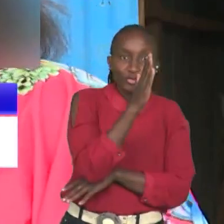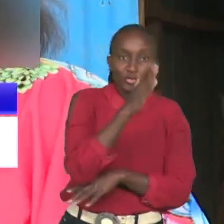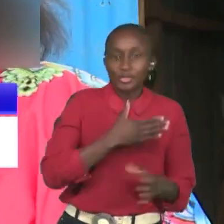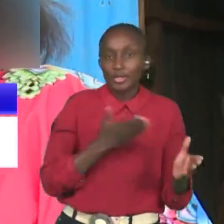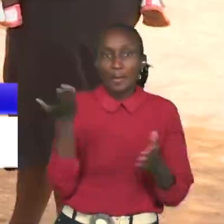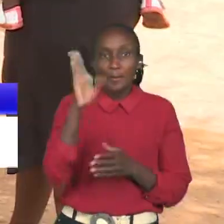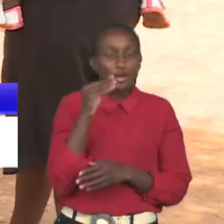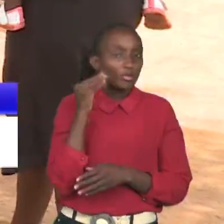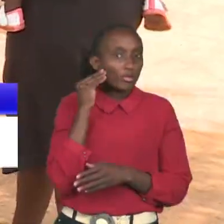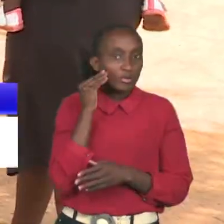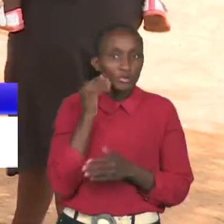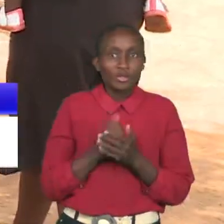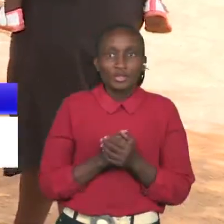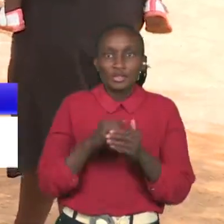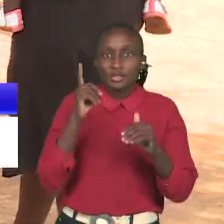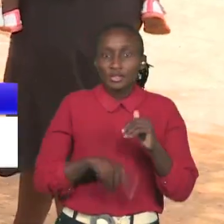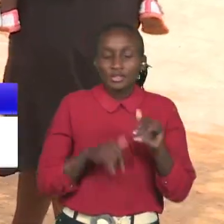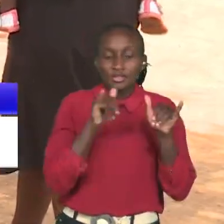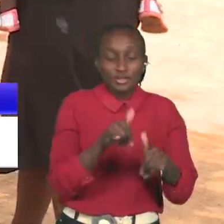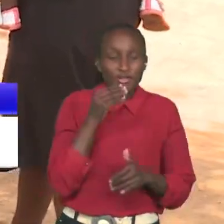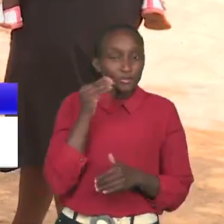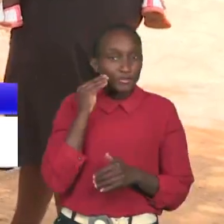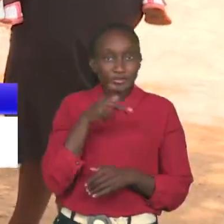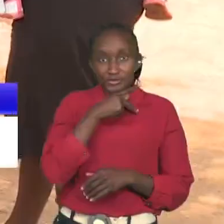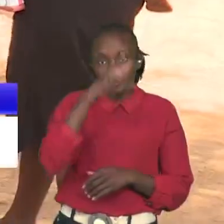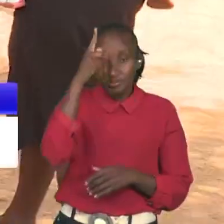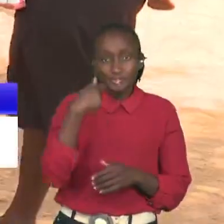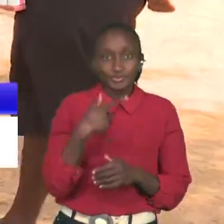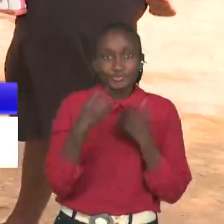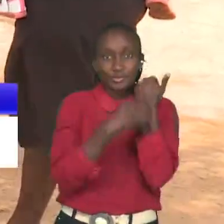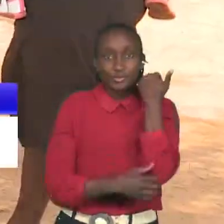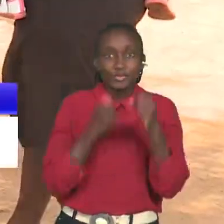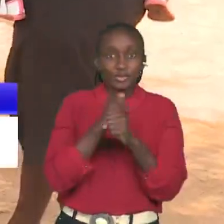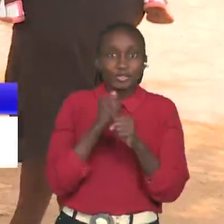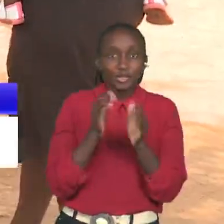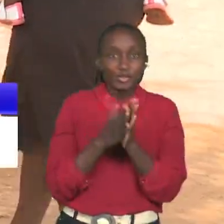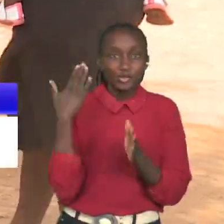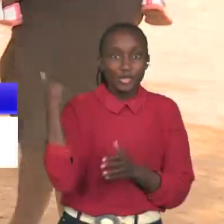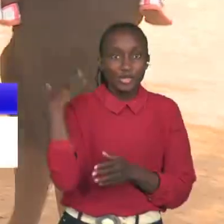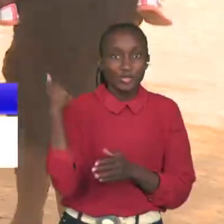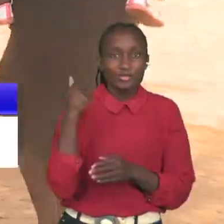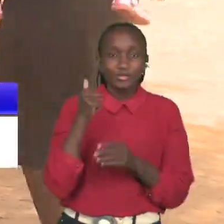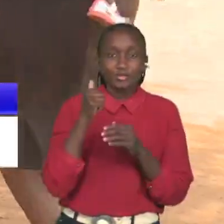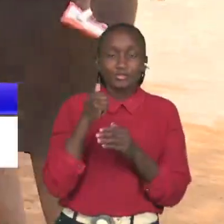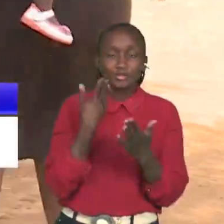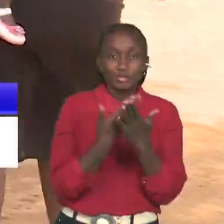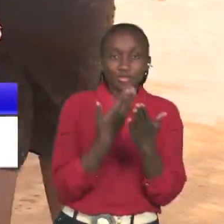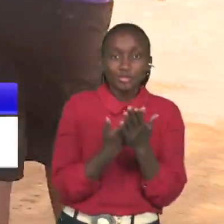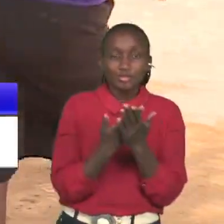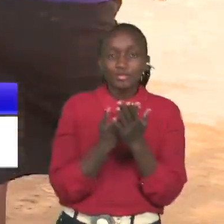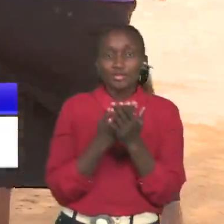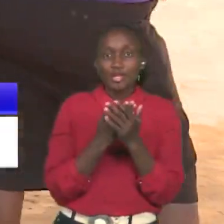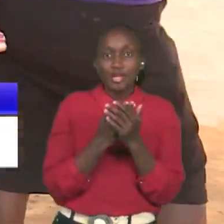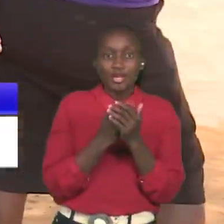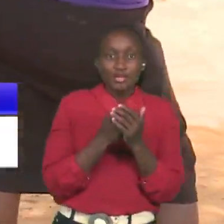akae kwa nyumba. The parents also cited poor performance and harassment in some of the proposed schools, especially when they don't pay school fees